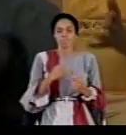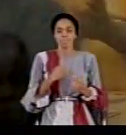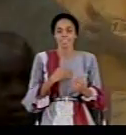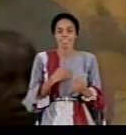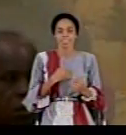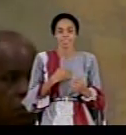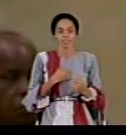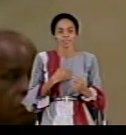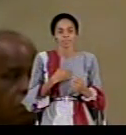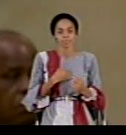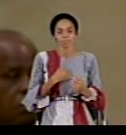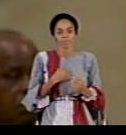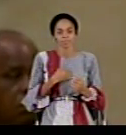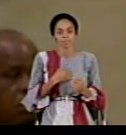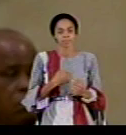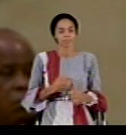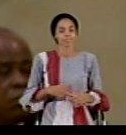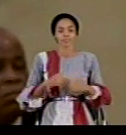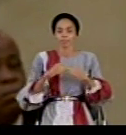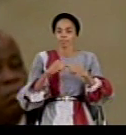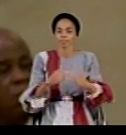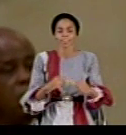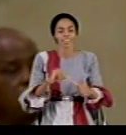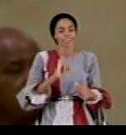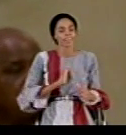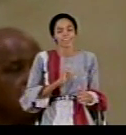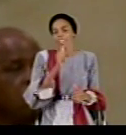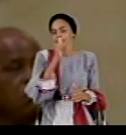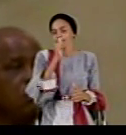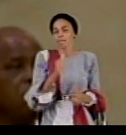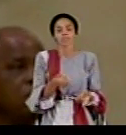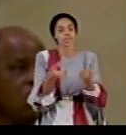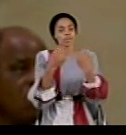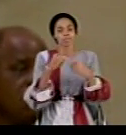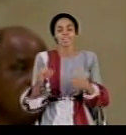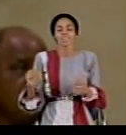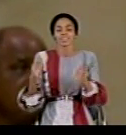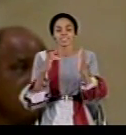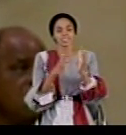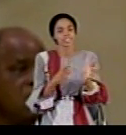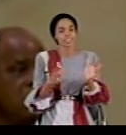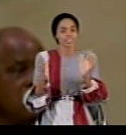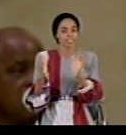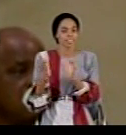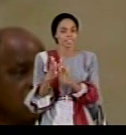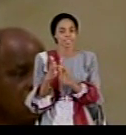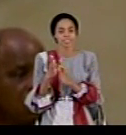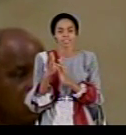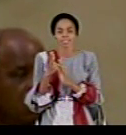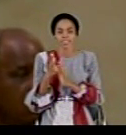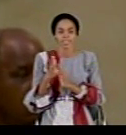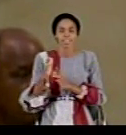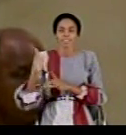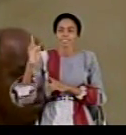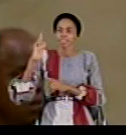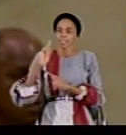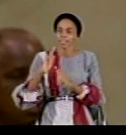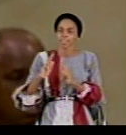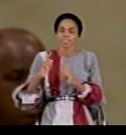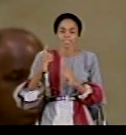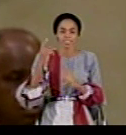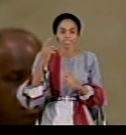hold the fort, for I am coming. Jesus whispers